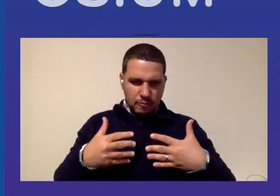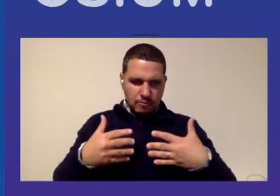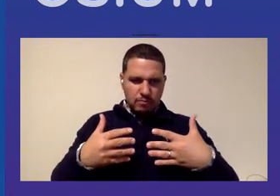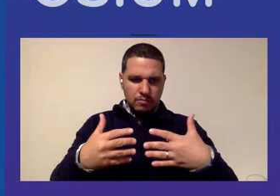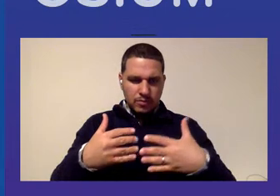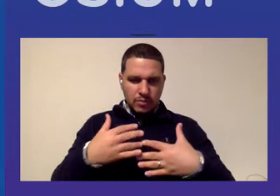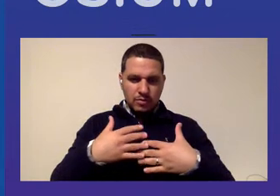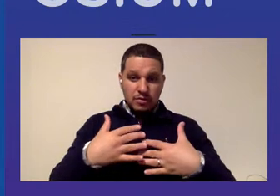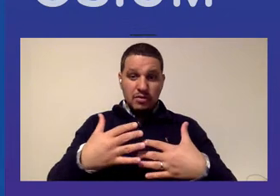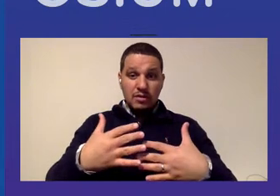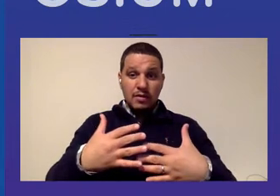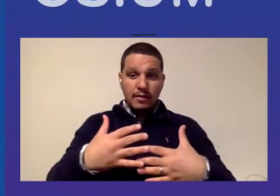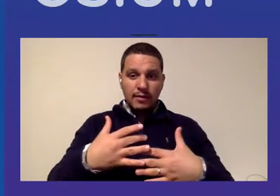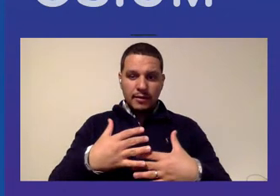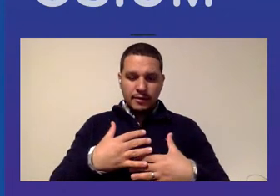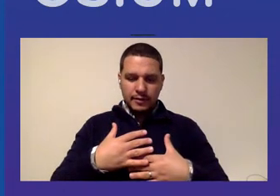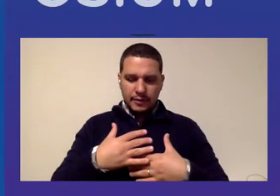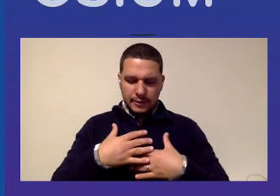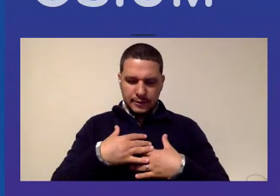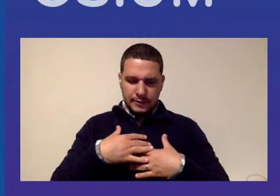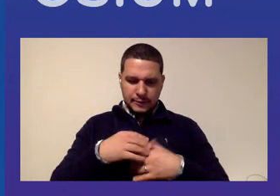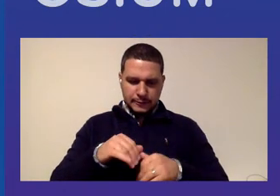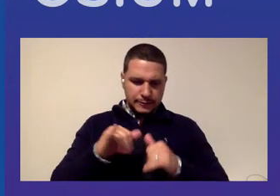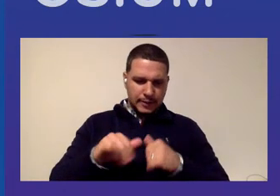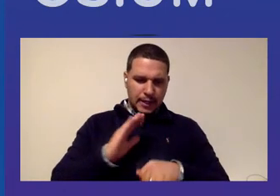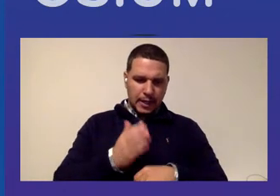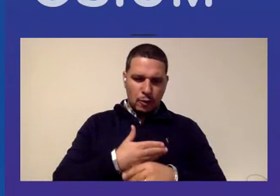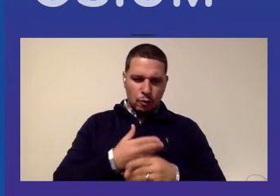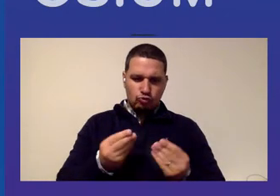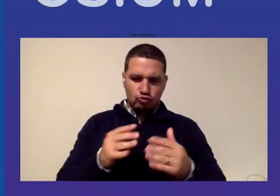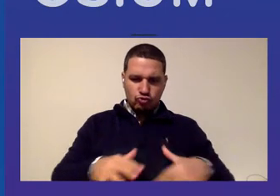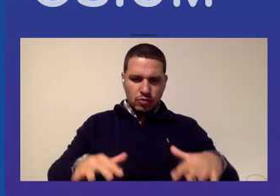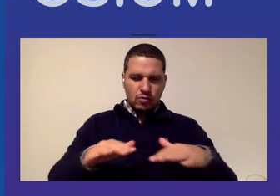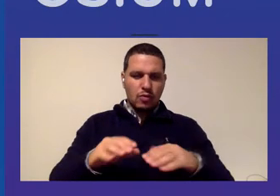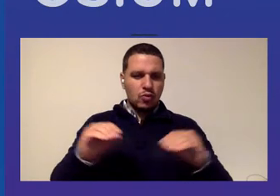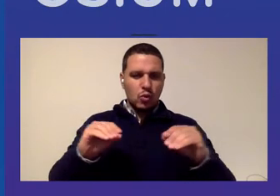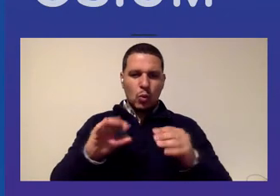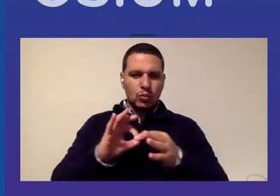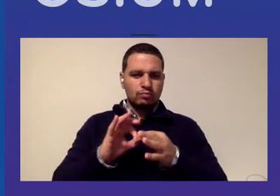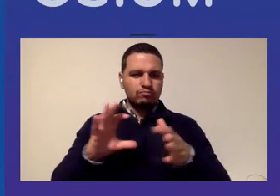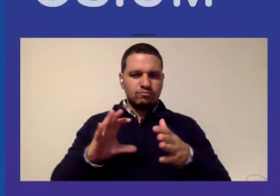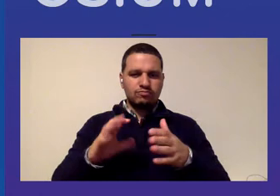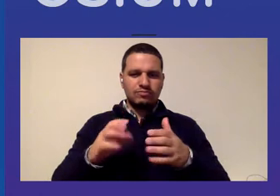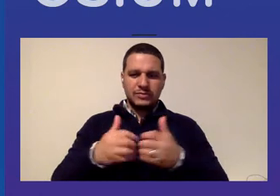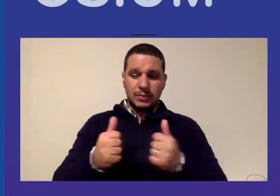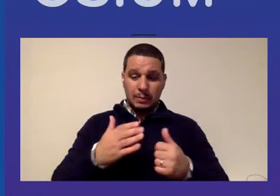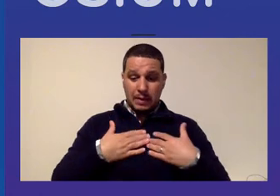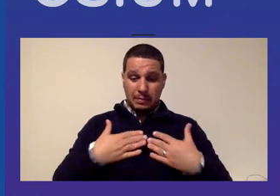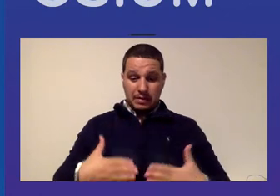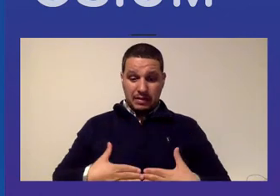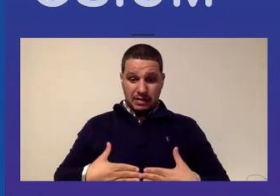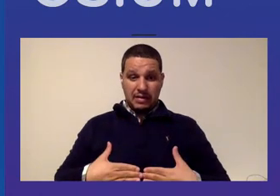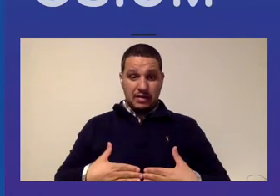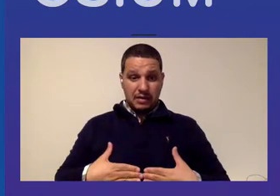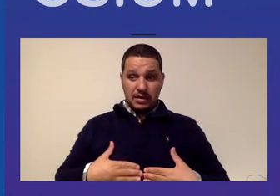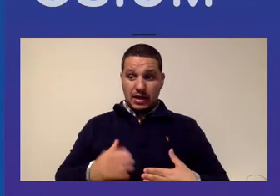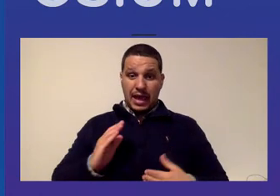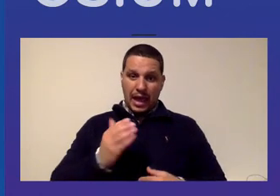Breathing out, we stand our ground. There is no separation between my body and our